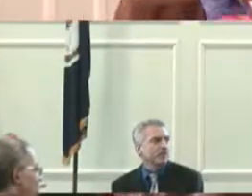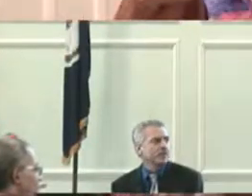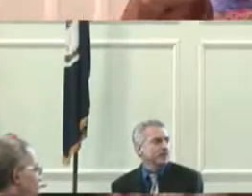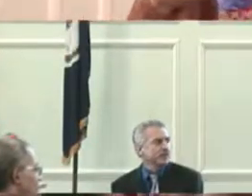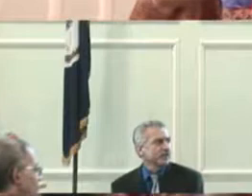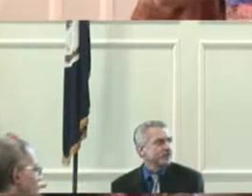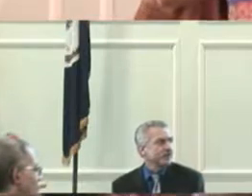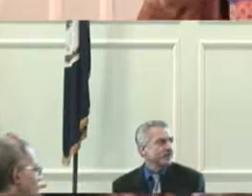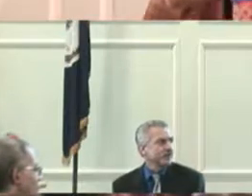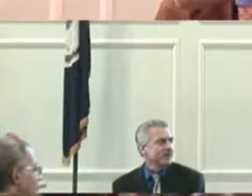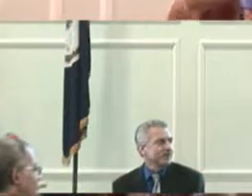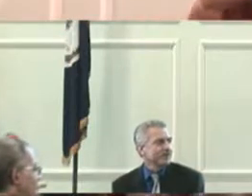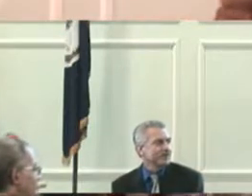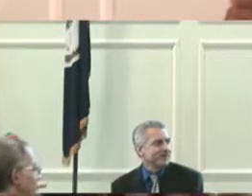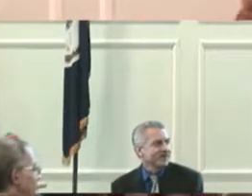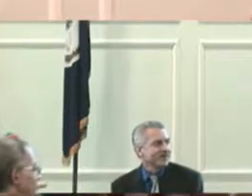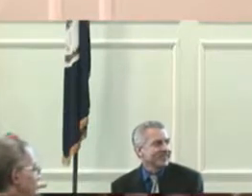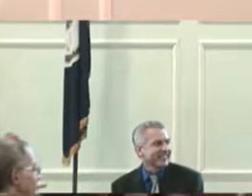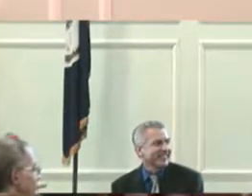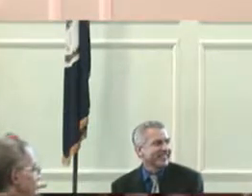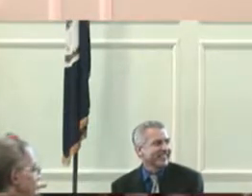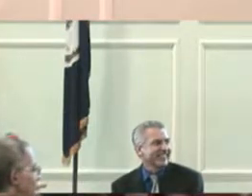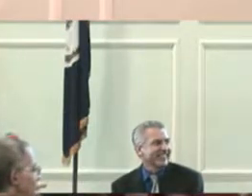Don't look at the weight of the bag, just look at what's inside.